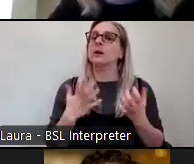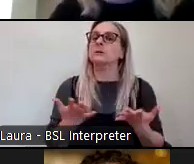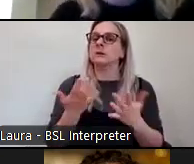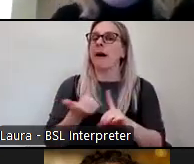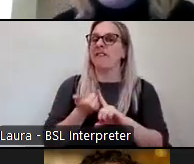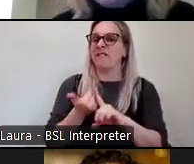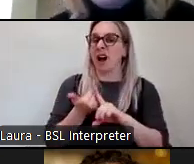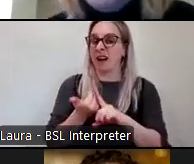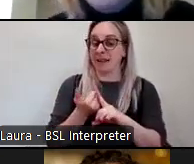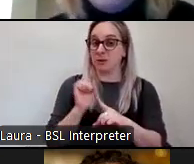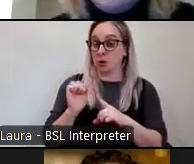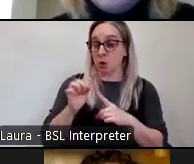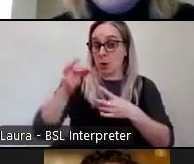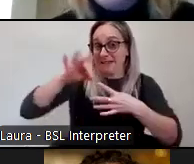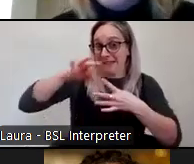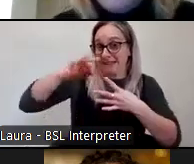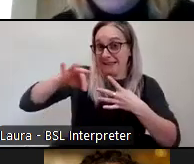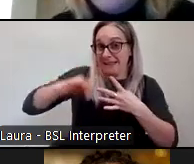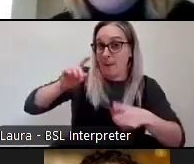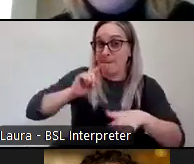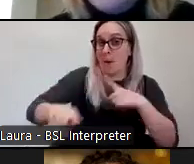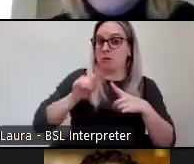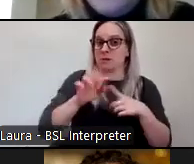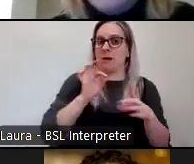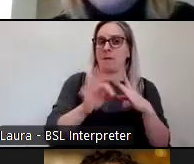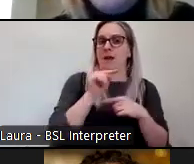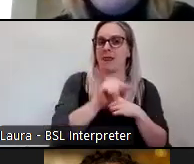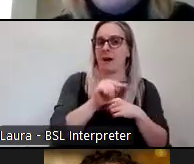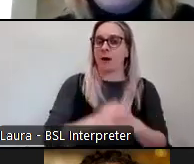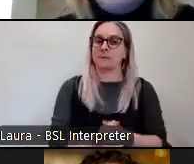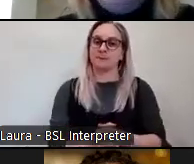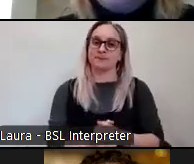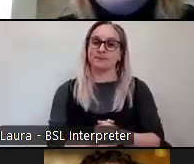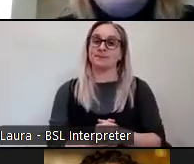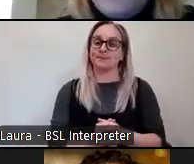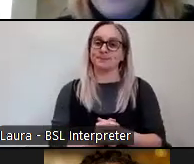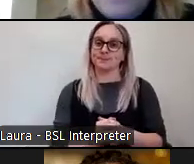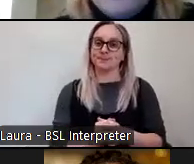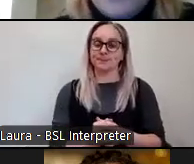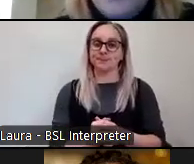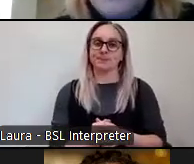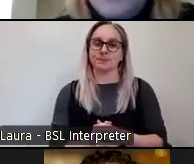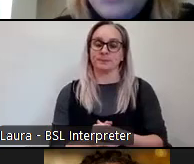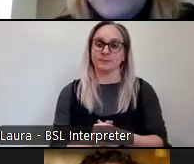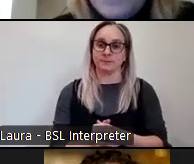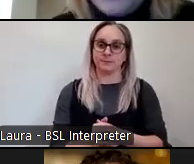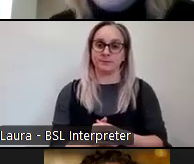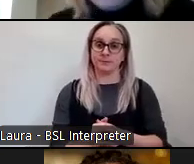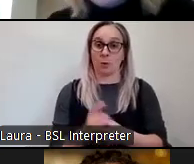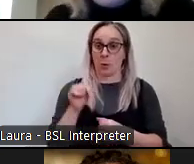for the strongest one that you're able to. But if you meet the eligibility, you can apply for up to 2. So this